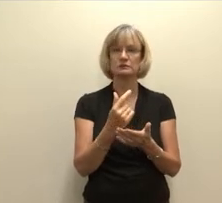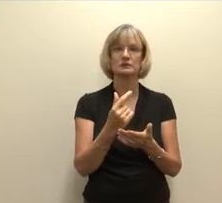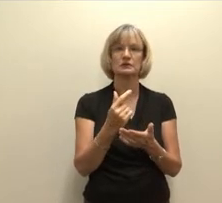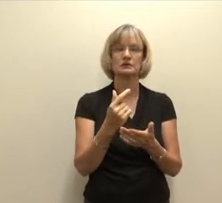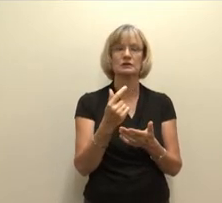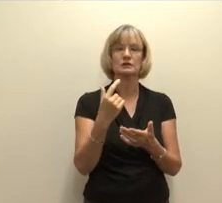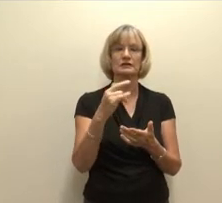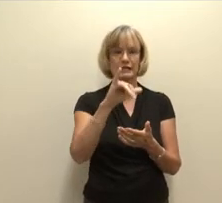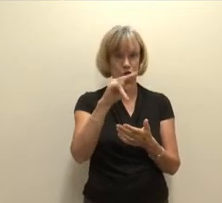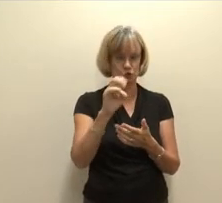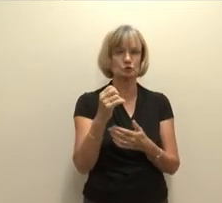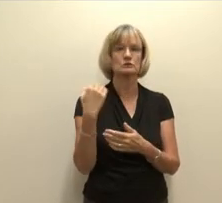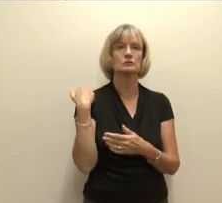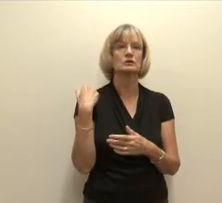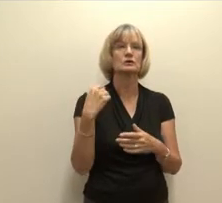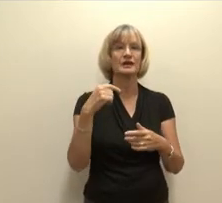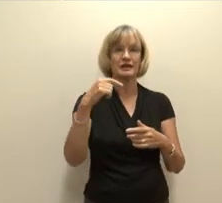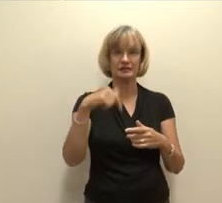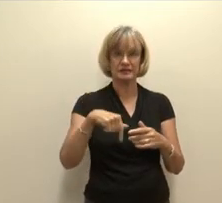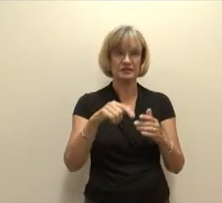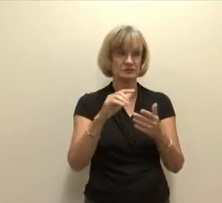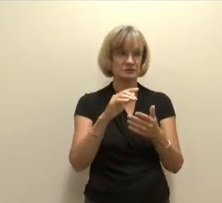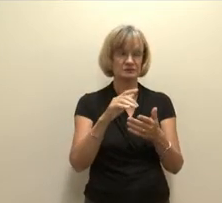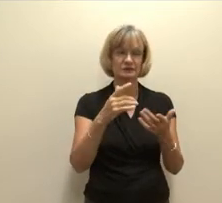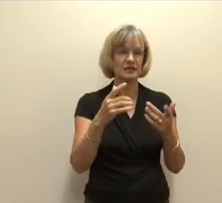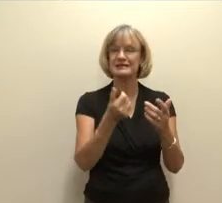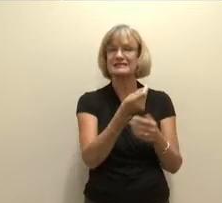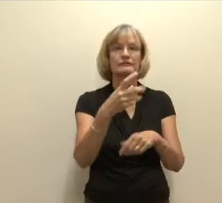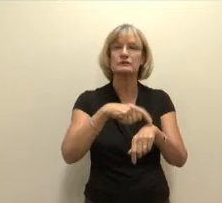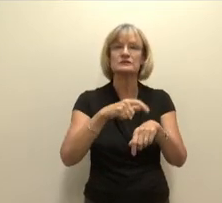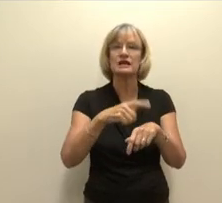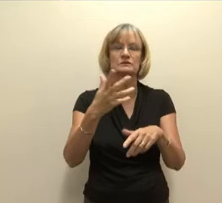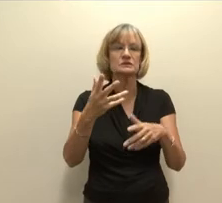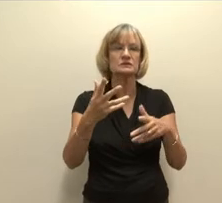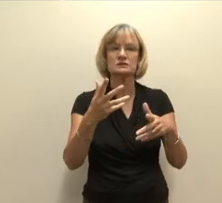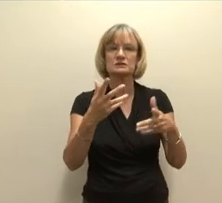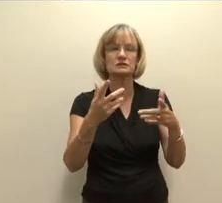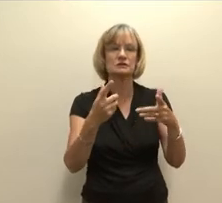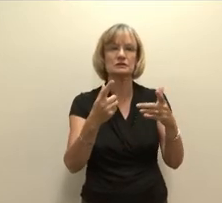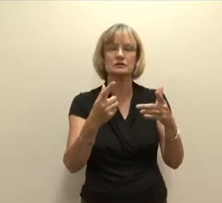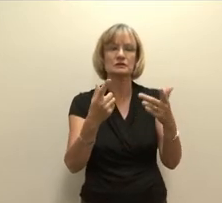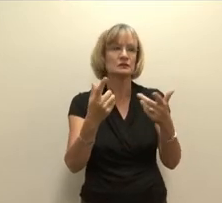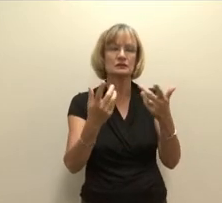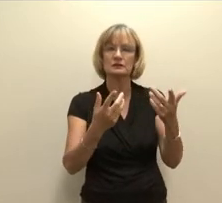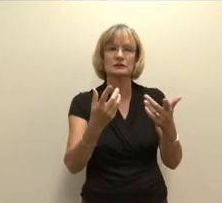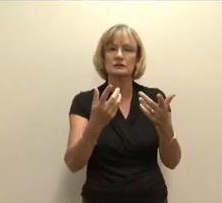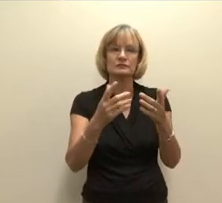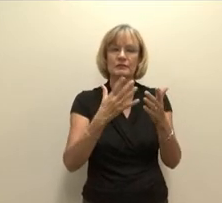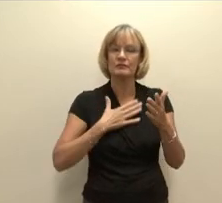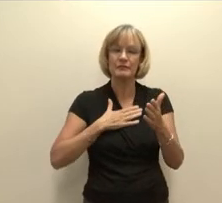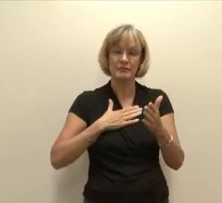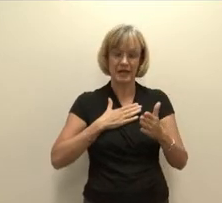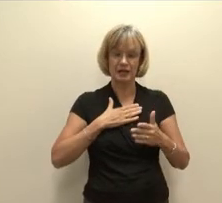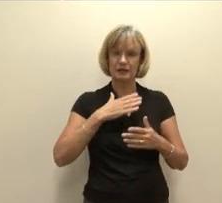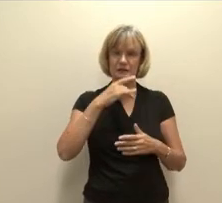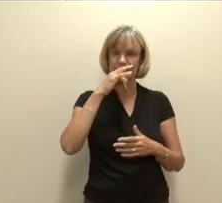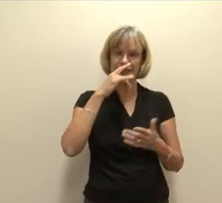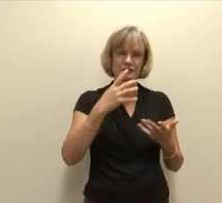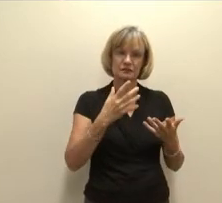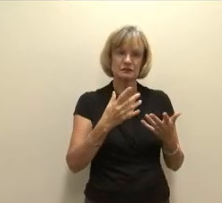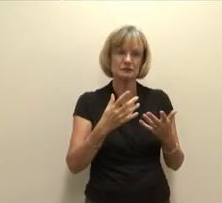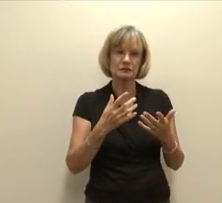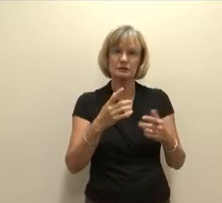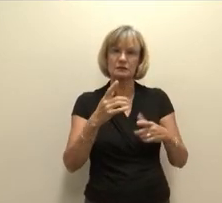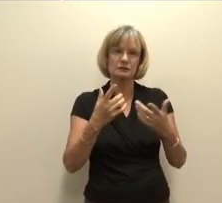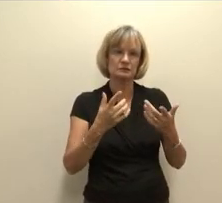I had to remove my child from this district and homeschool her before returning her to University High School for her to graduate because I was able to trust